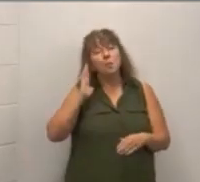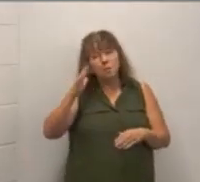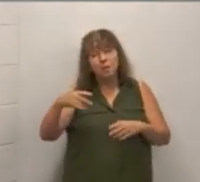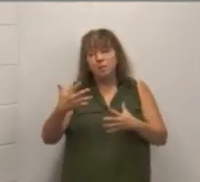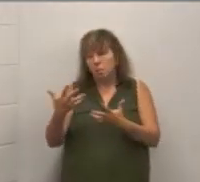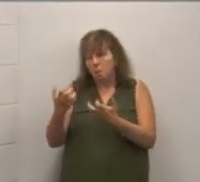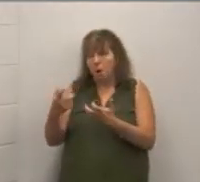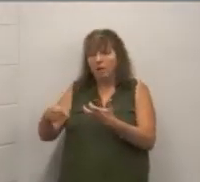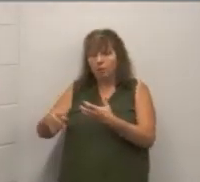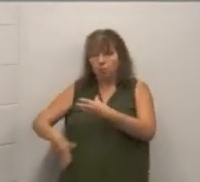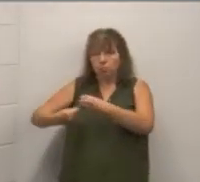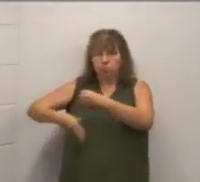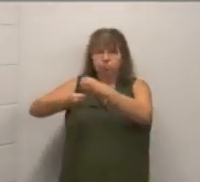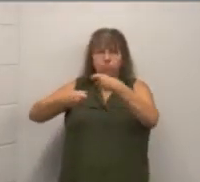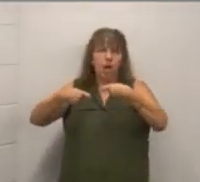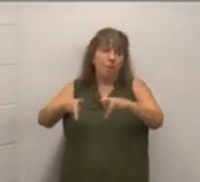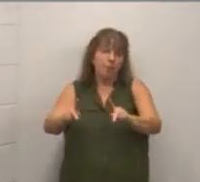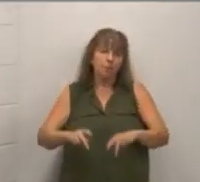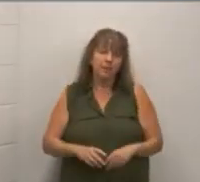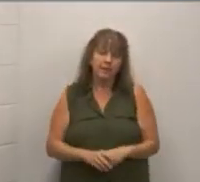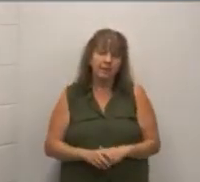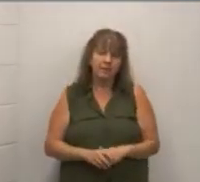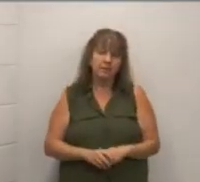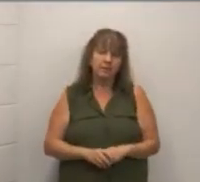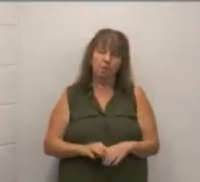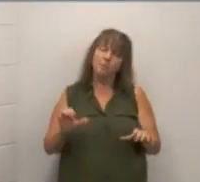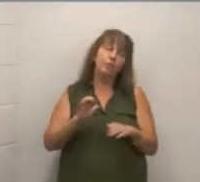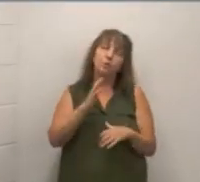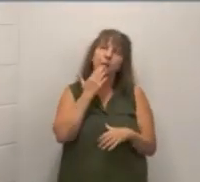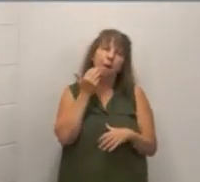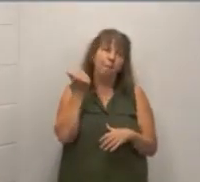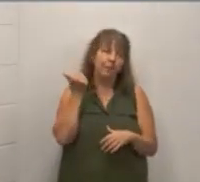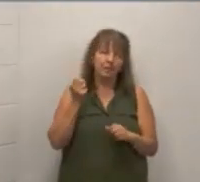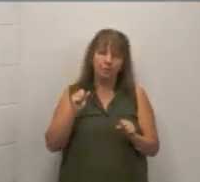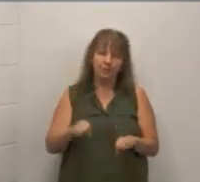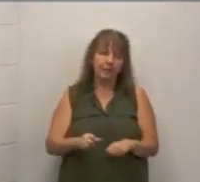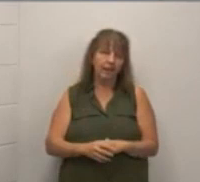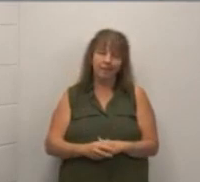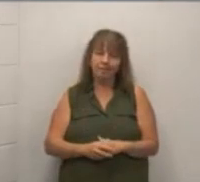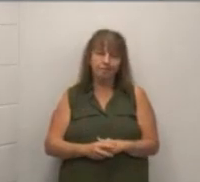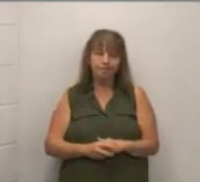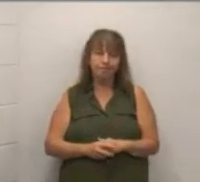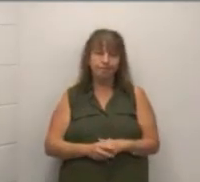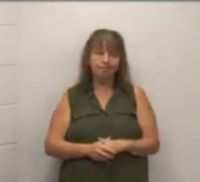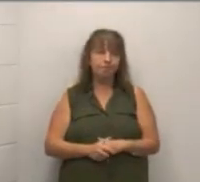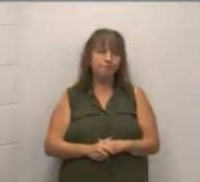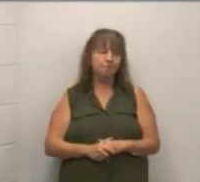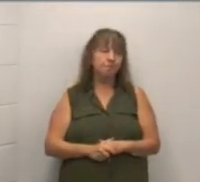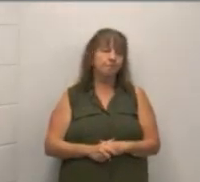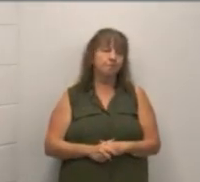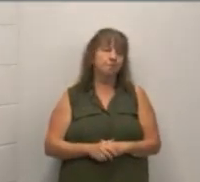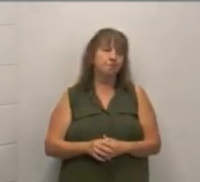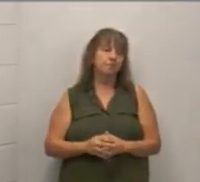to enroll in APs or other ways to assist.